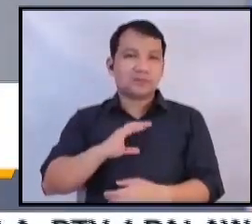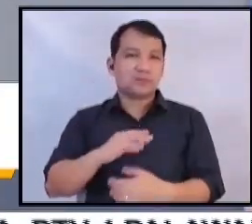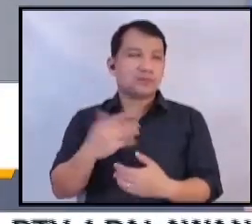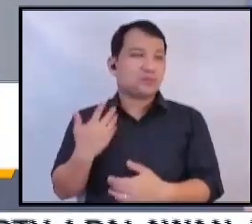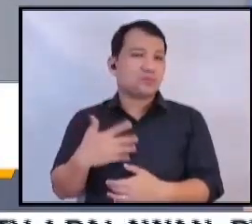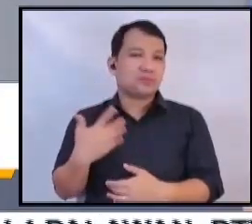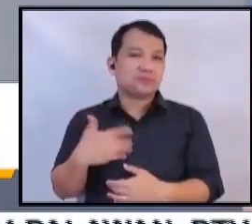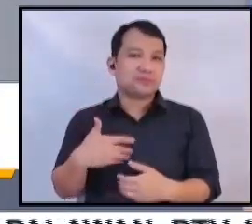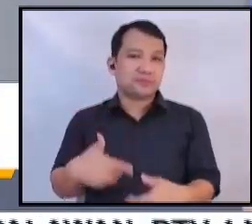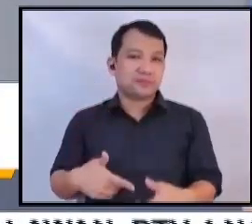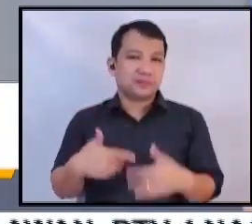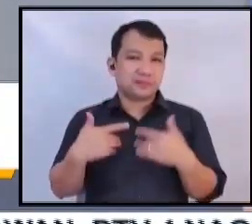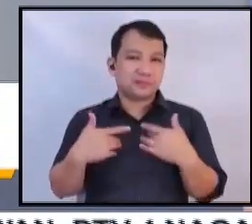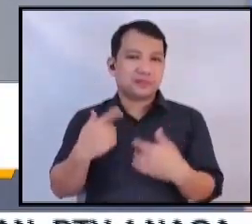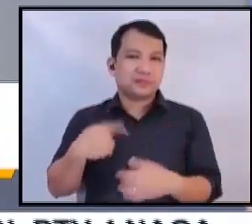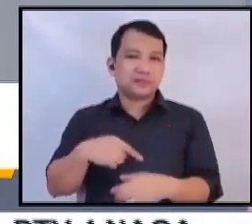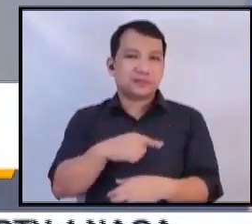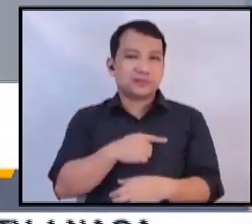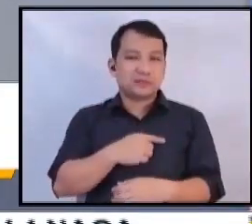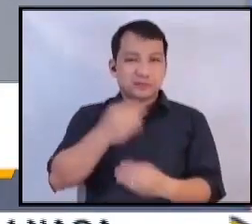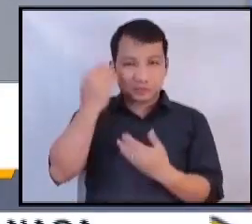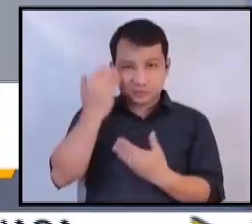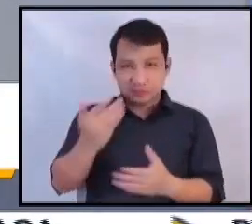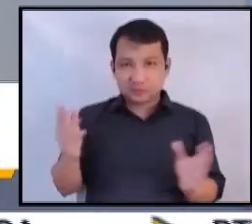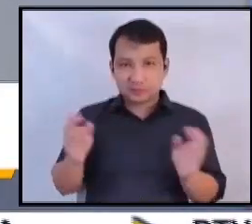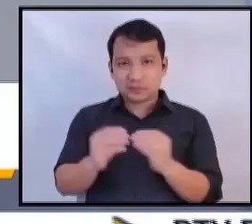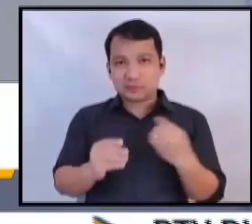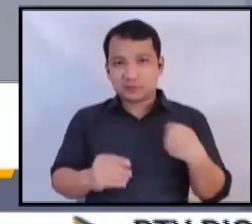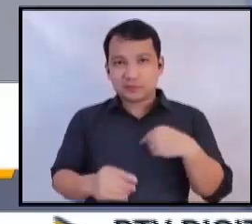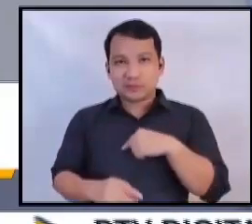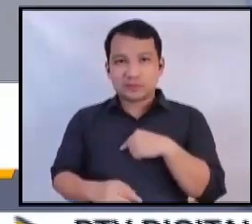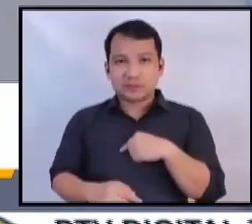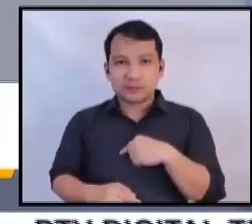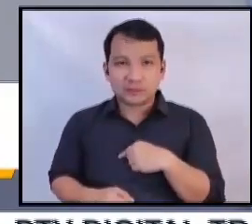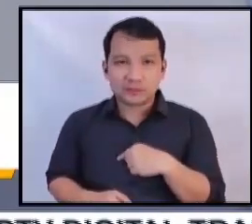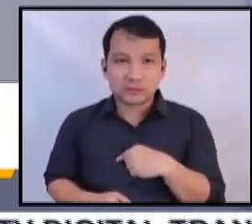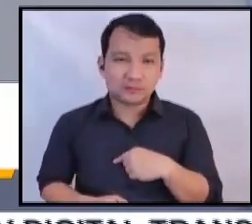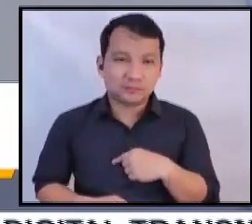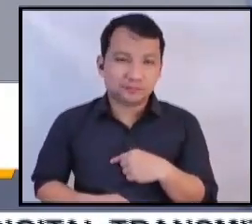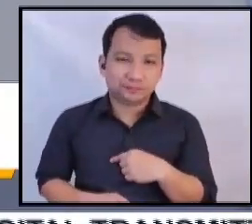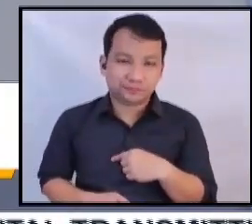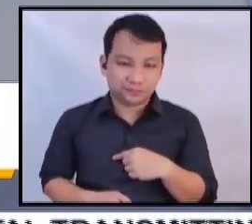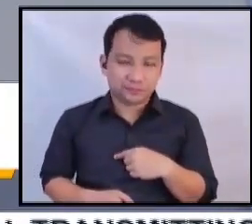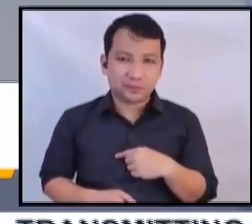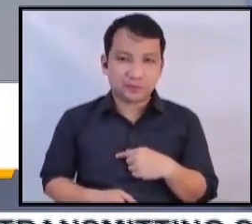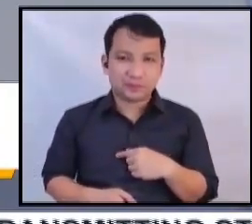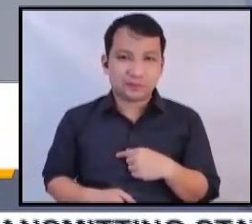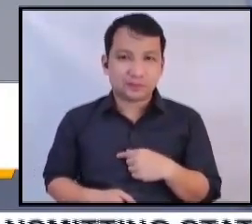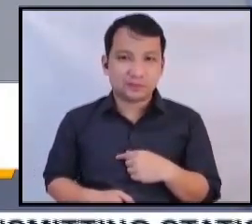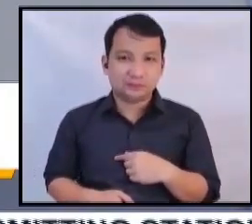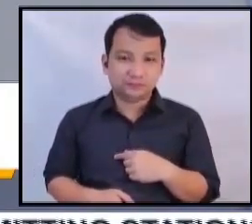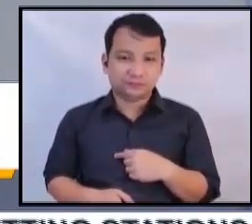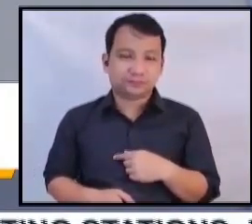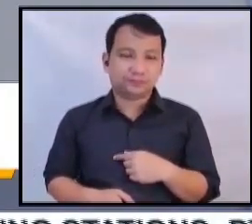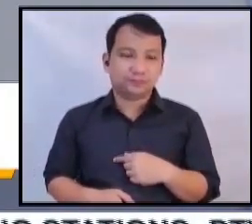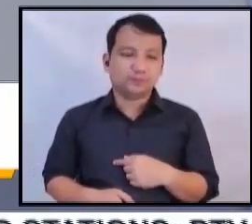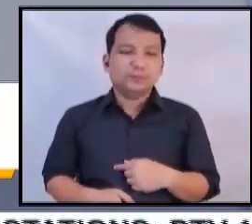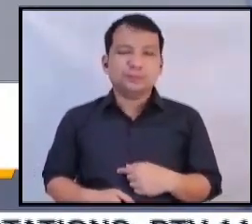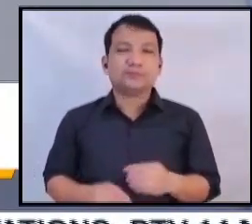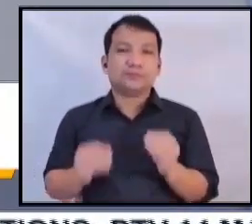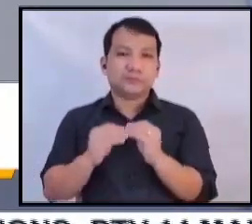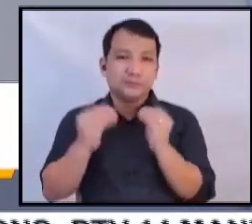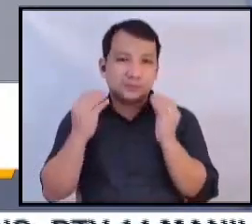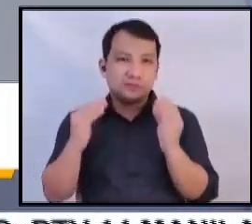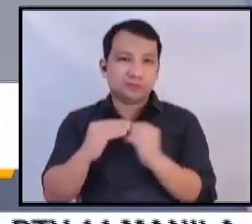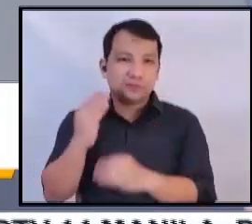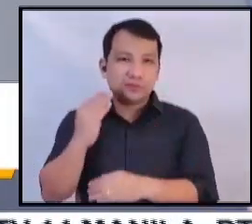my fellow Abrenians are with victory for Binibining Pilipinas, and hopefully we can see more queens coming from